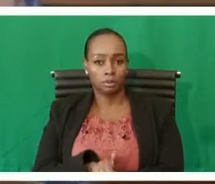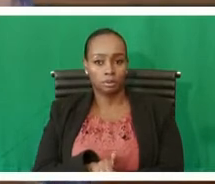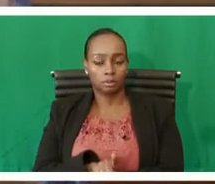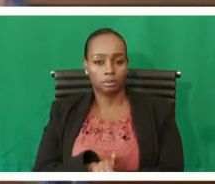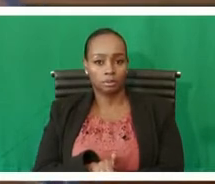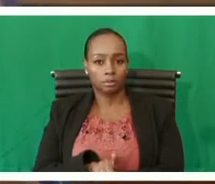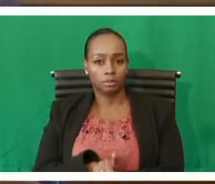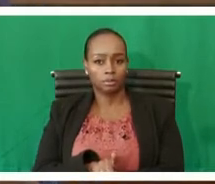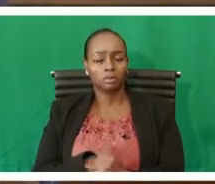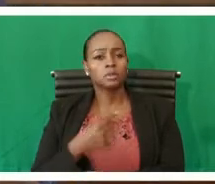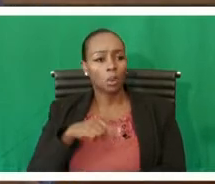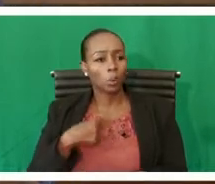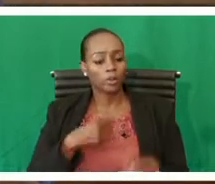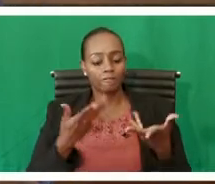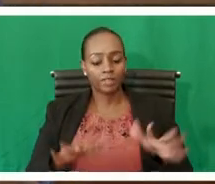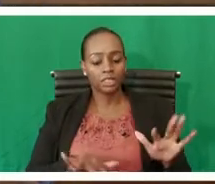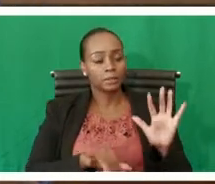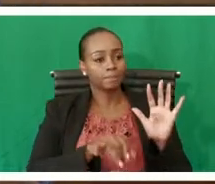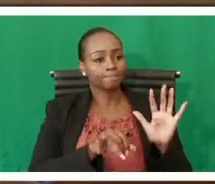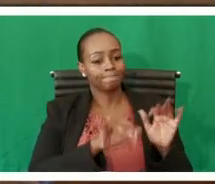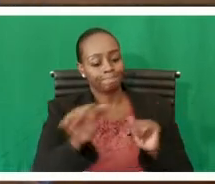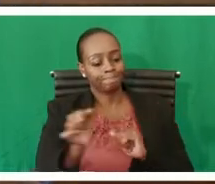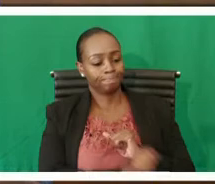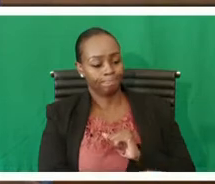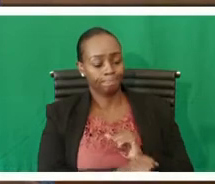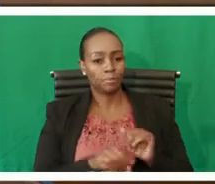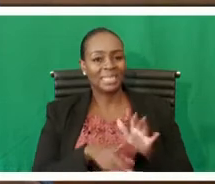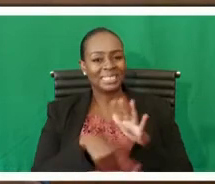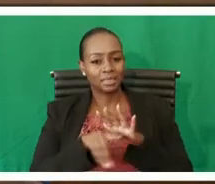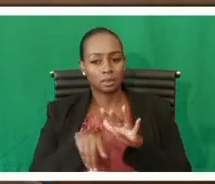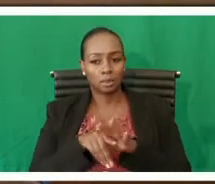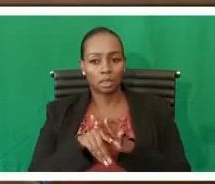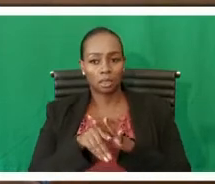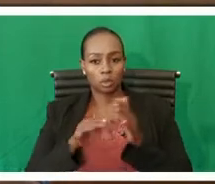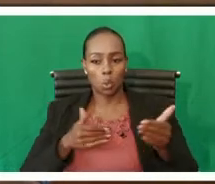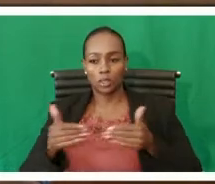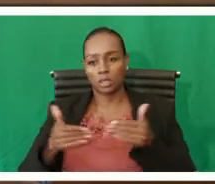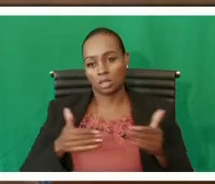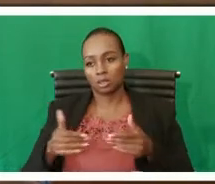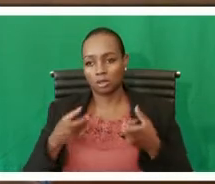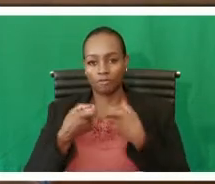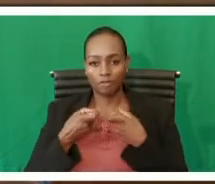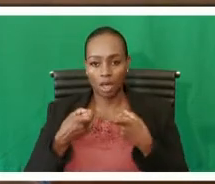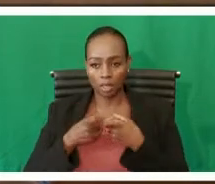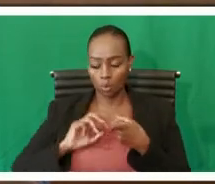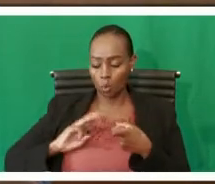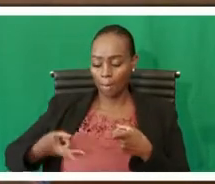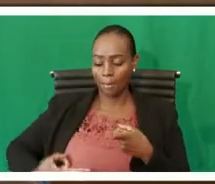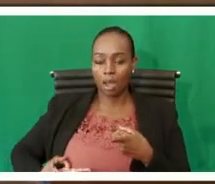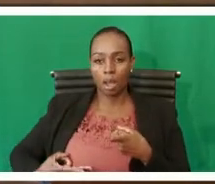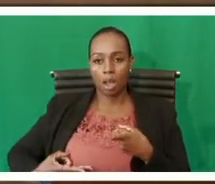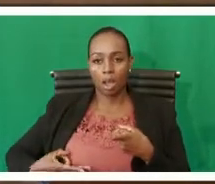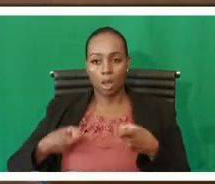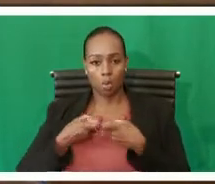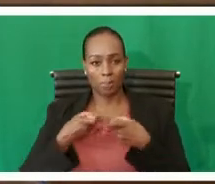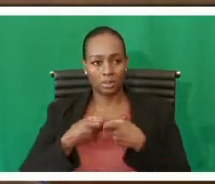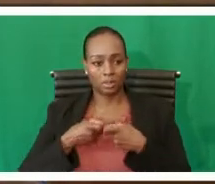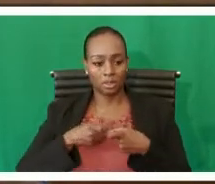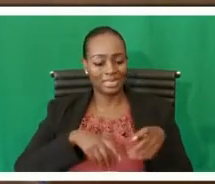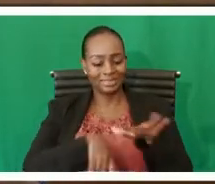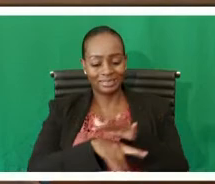We have appointed district coordinators to help the fight against gender-based violence in all